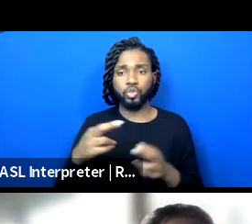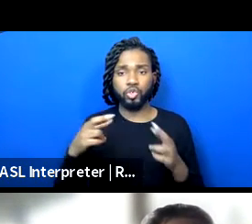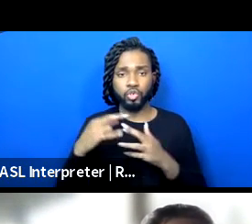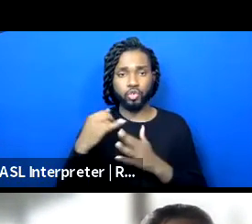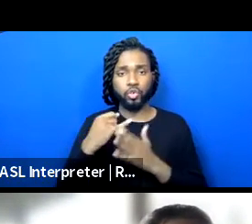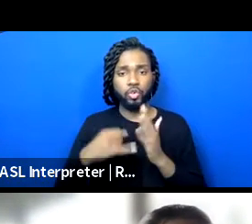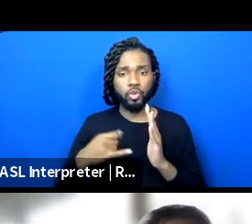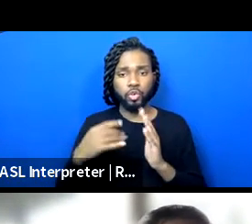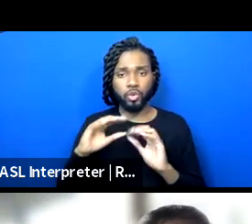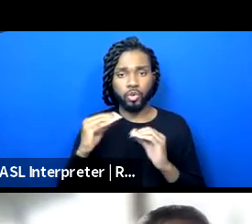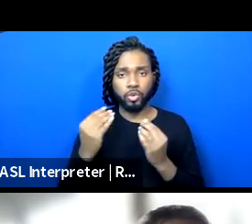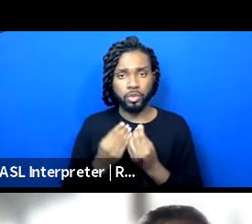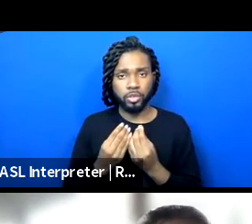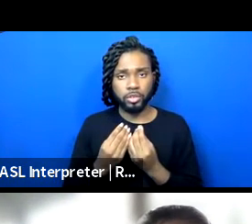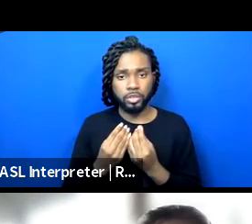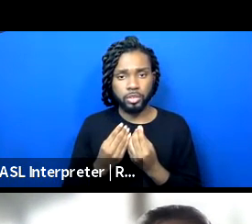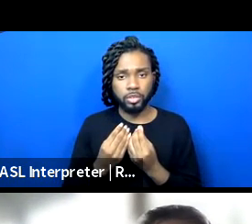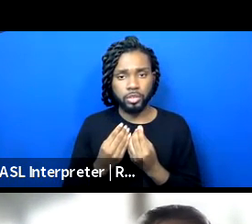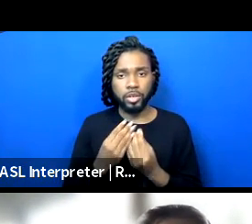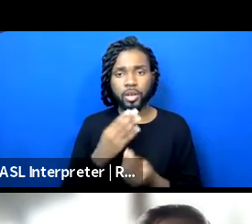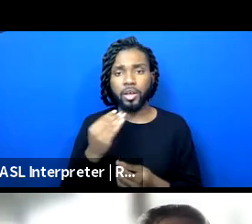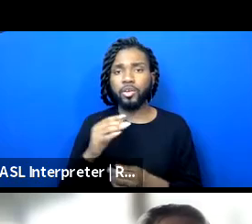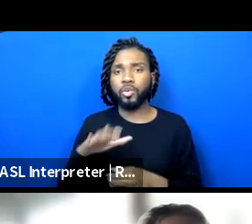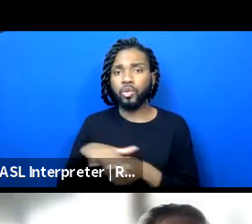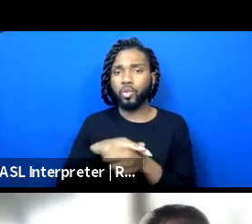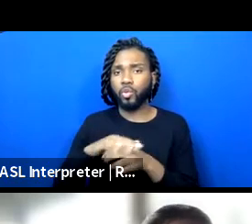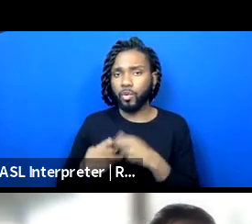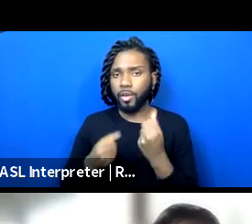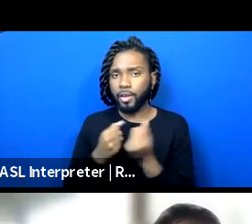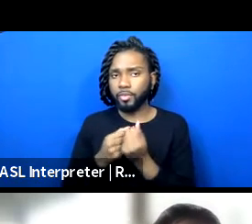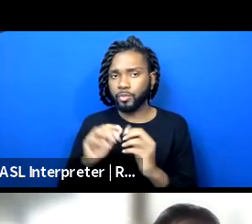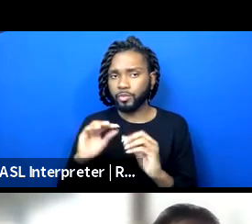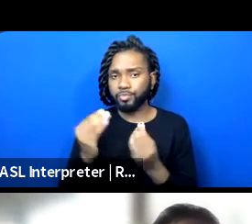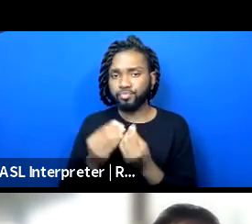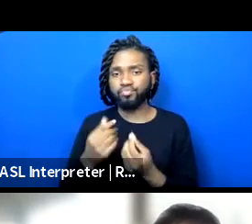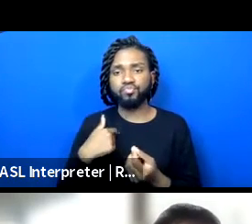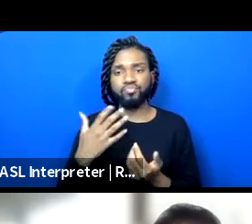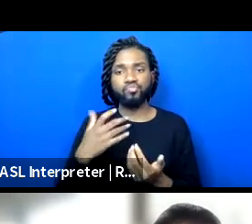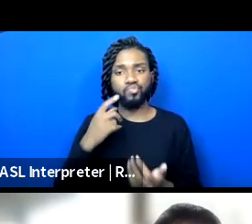organizations, advocacy organizations. And I want to